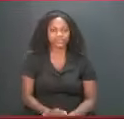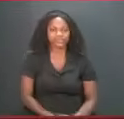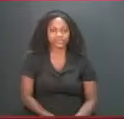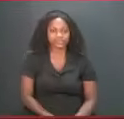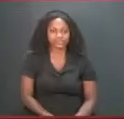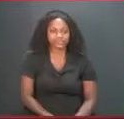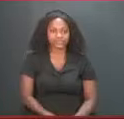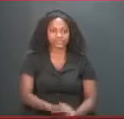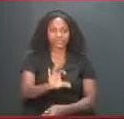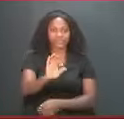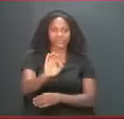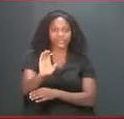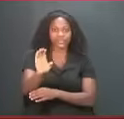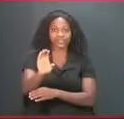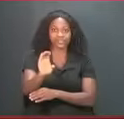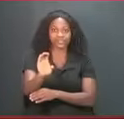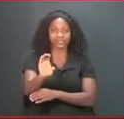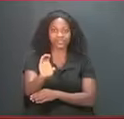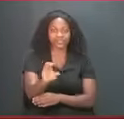9C.